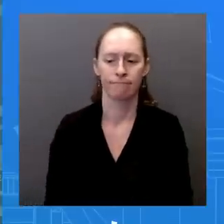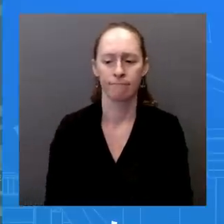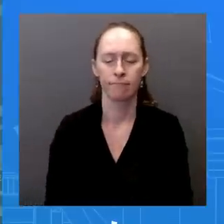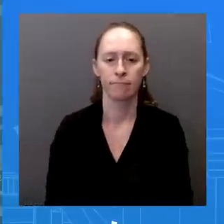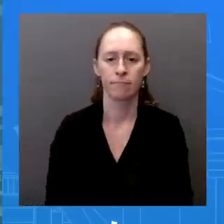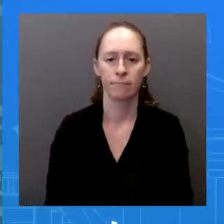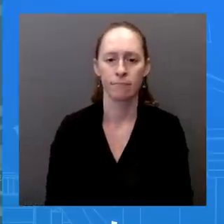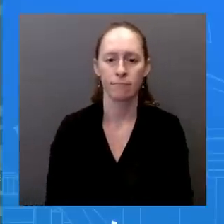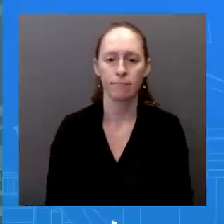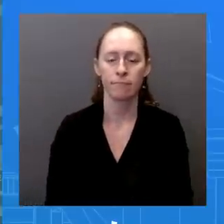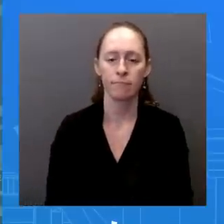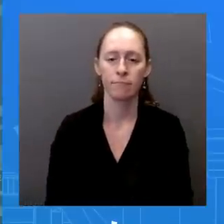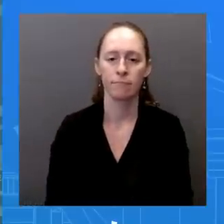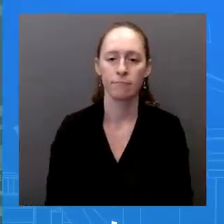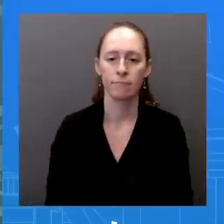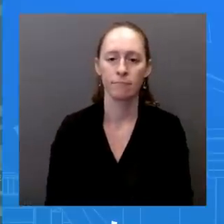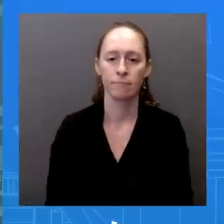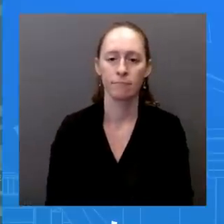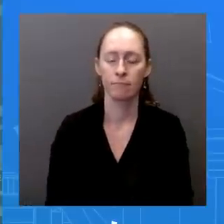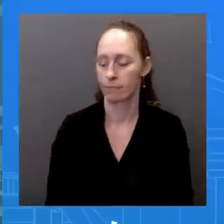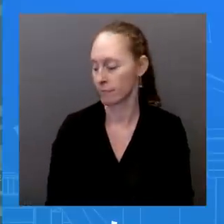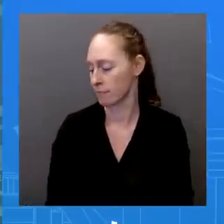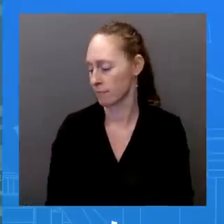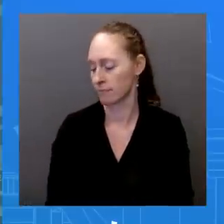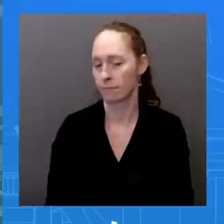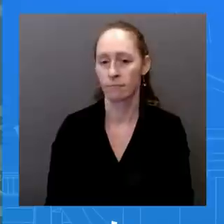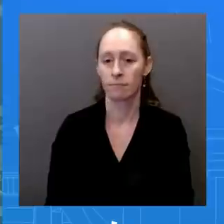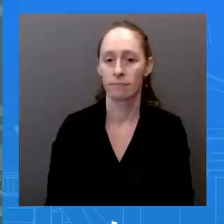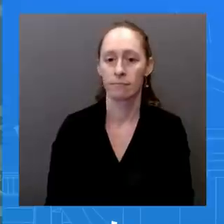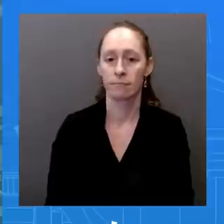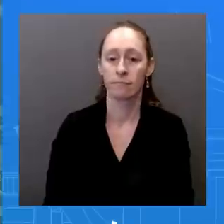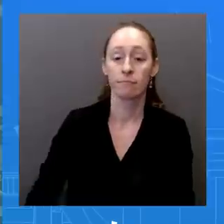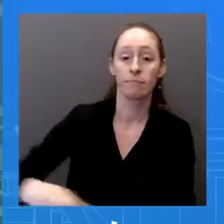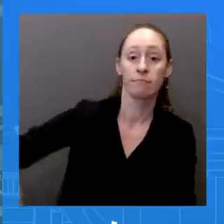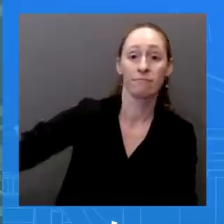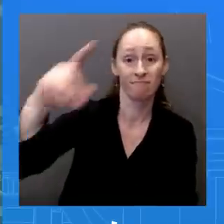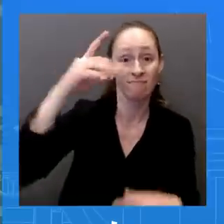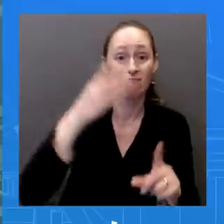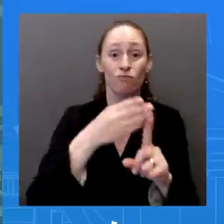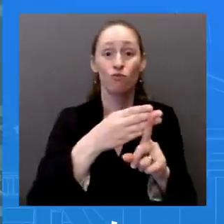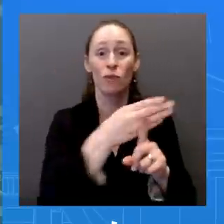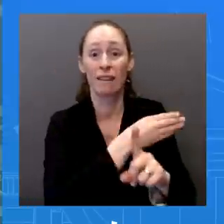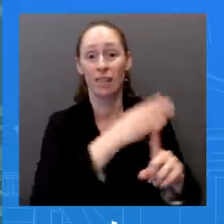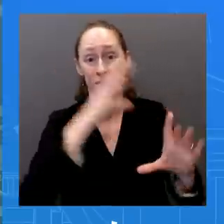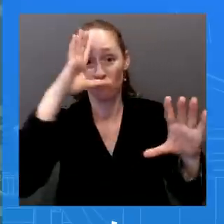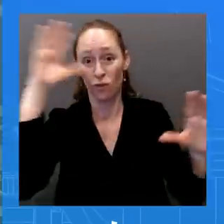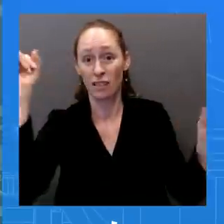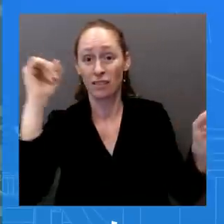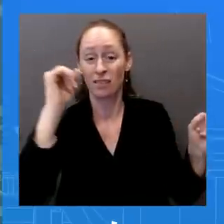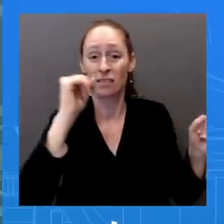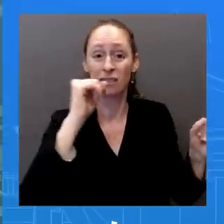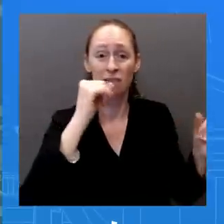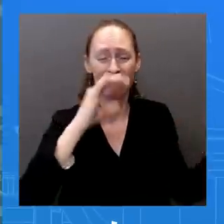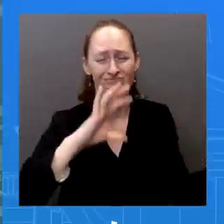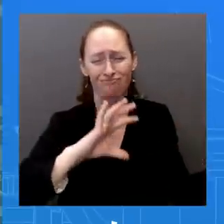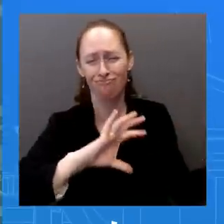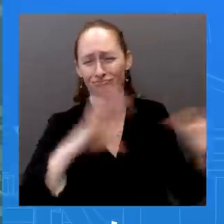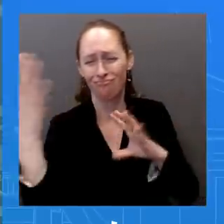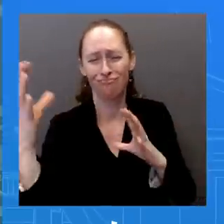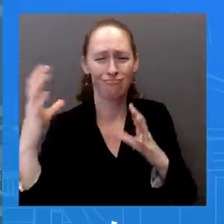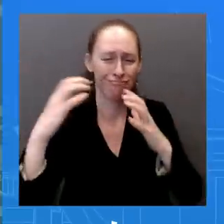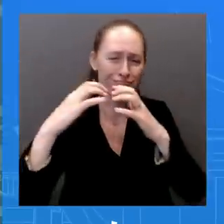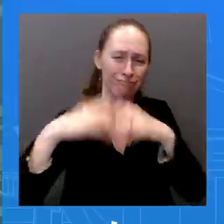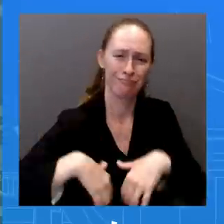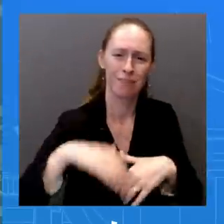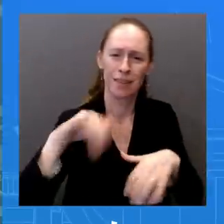and decimated by the last administration. So again, we have put forth a solution on how to move forward, but what Republicans want